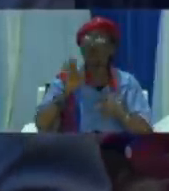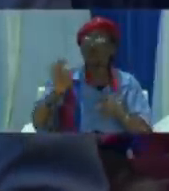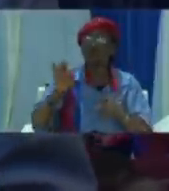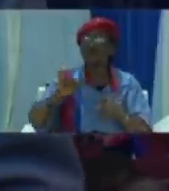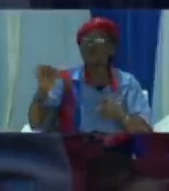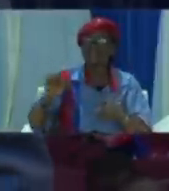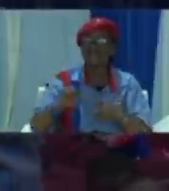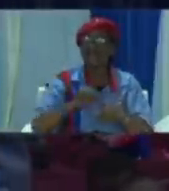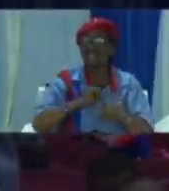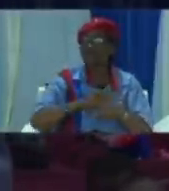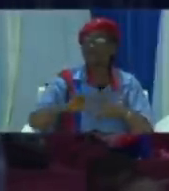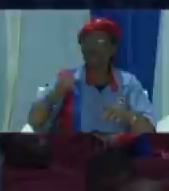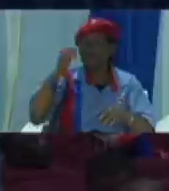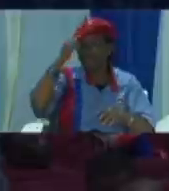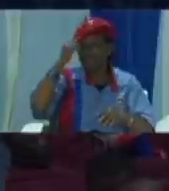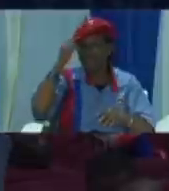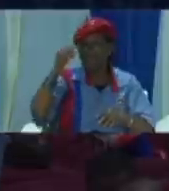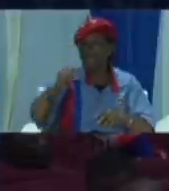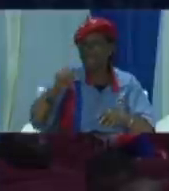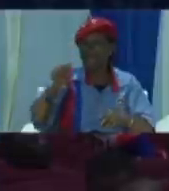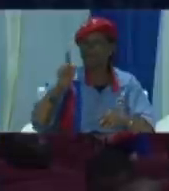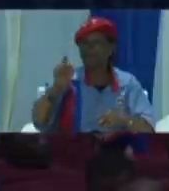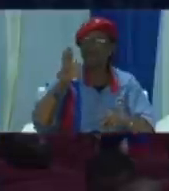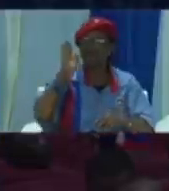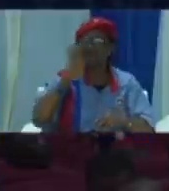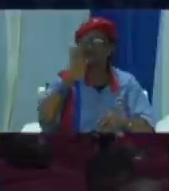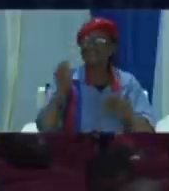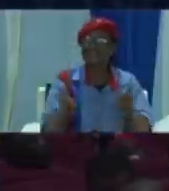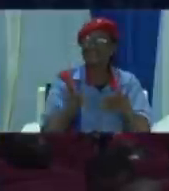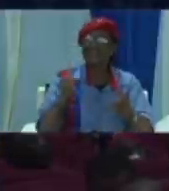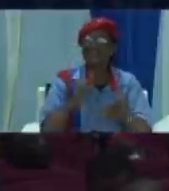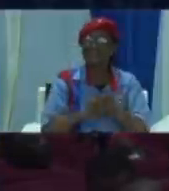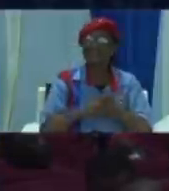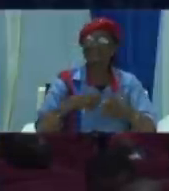when you can only what? You if I hear for Jesus? But just in